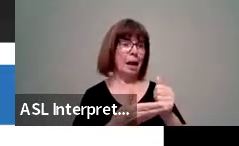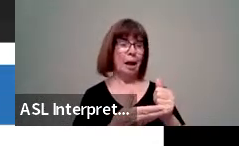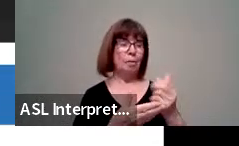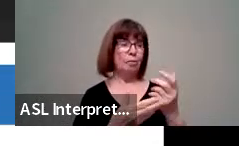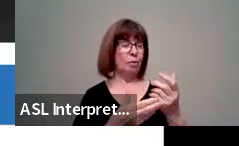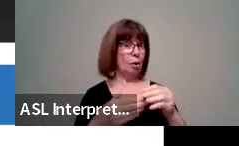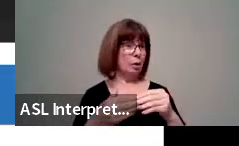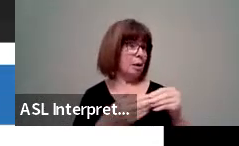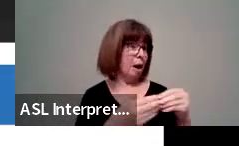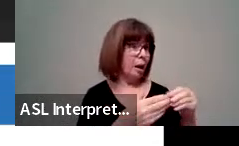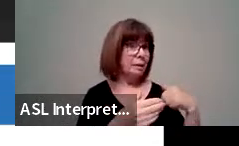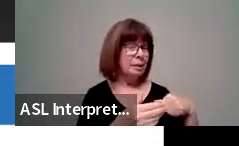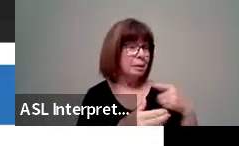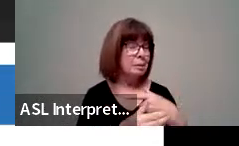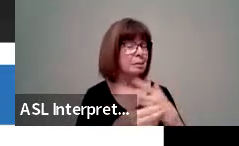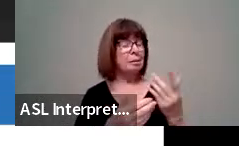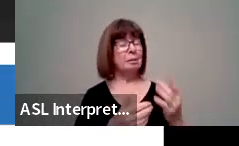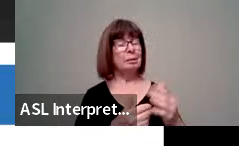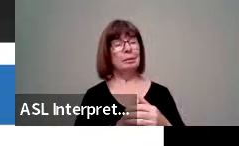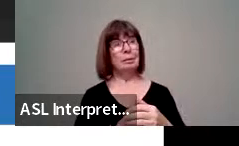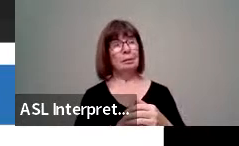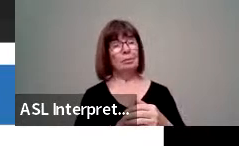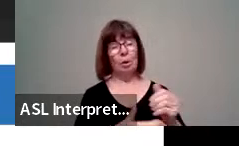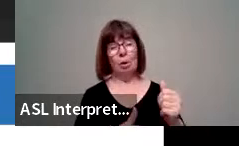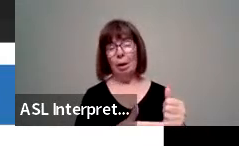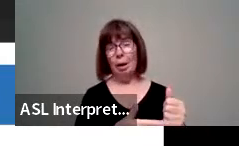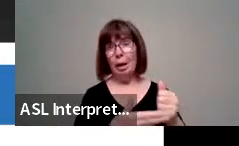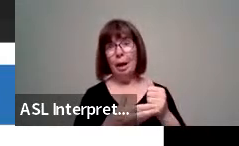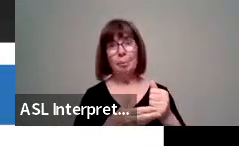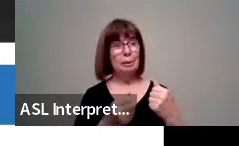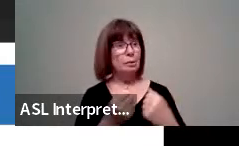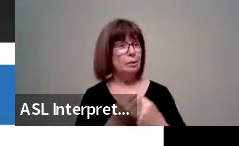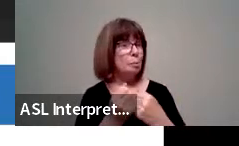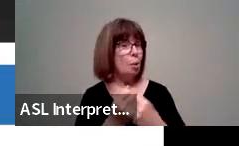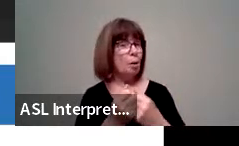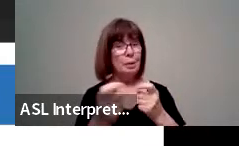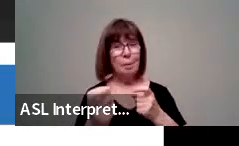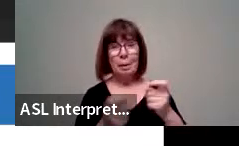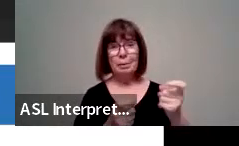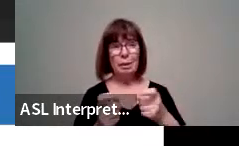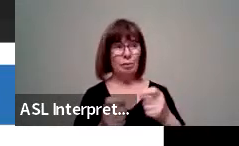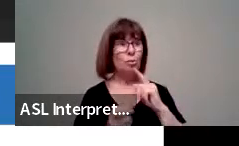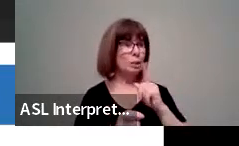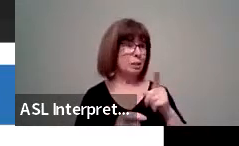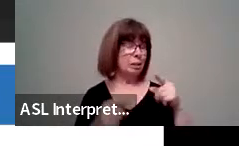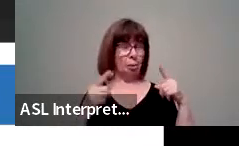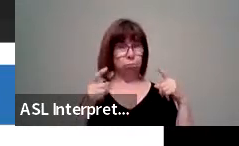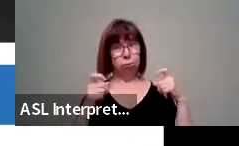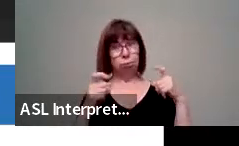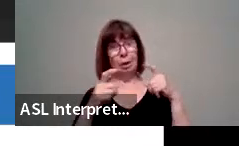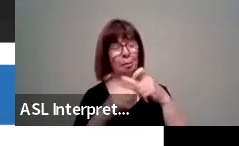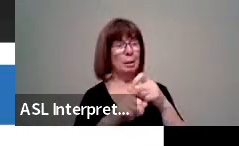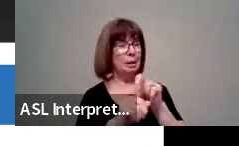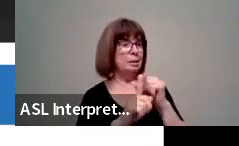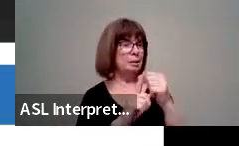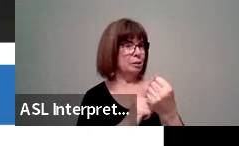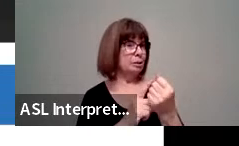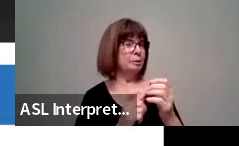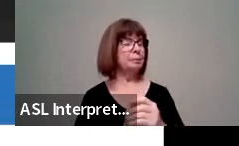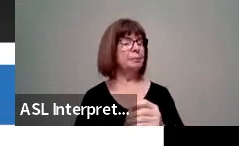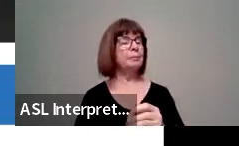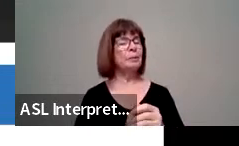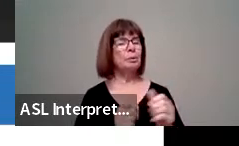guiding us and in helping support the management of a really complex situation that we have with